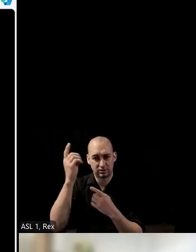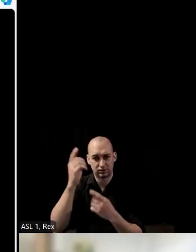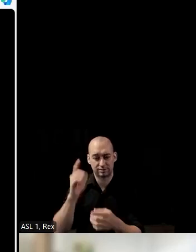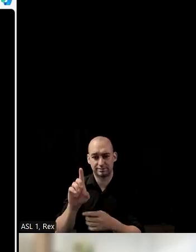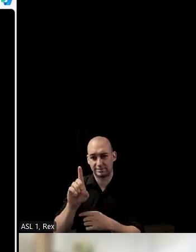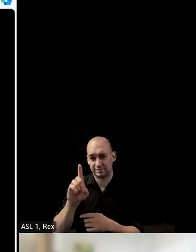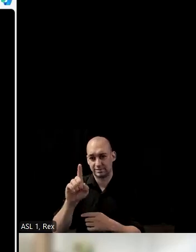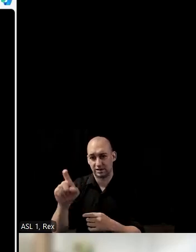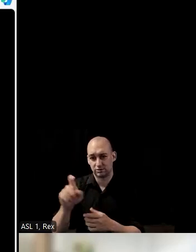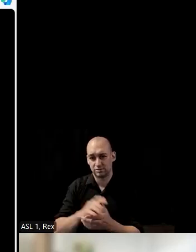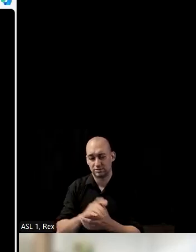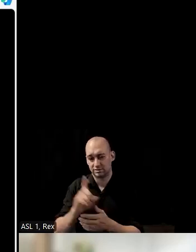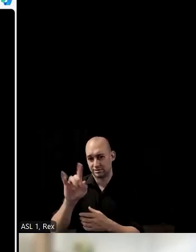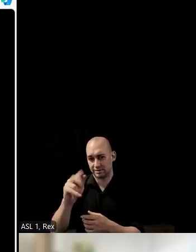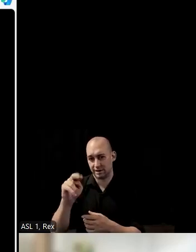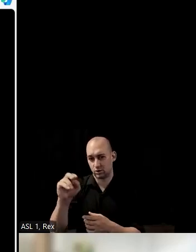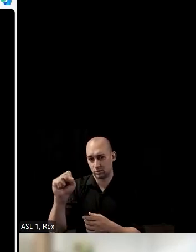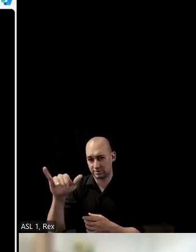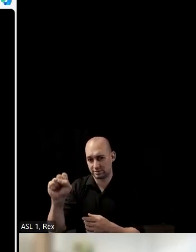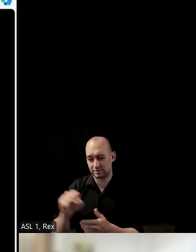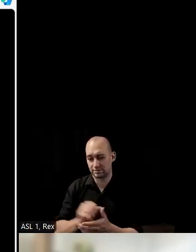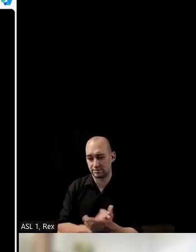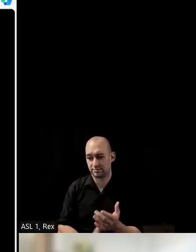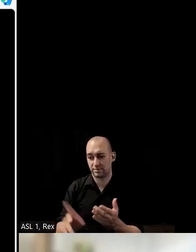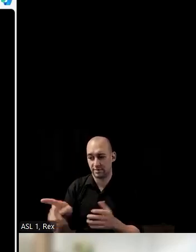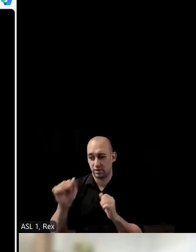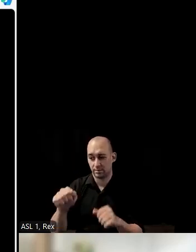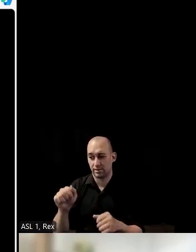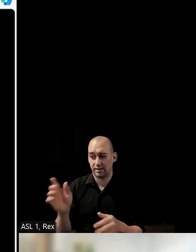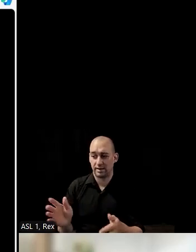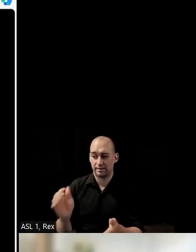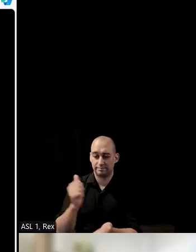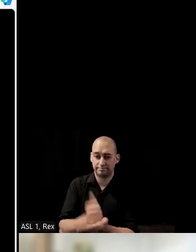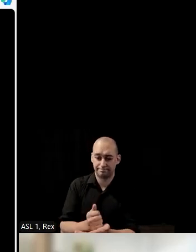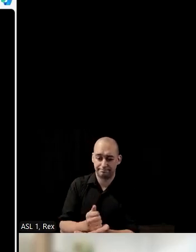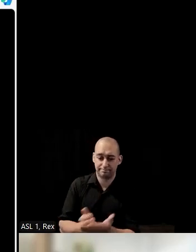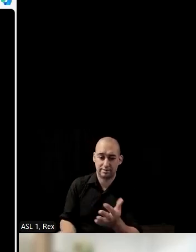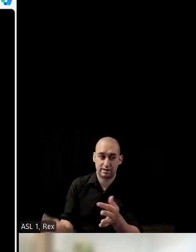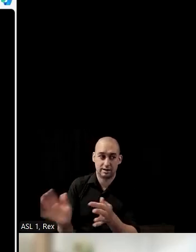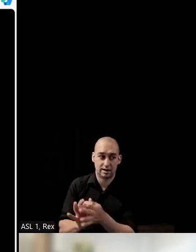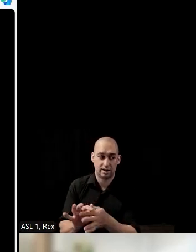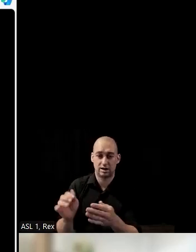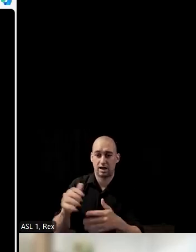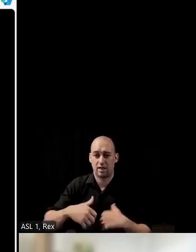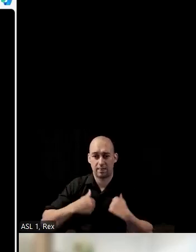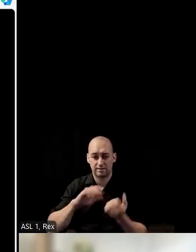community health workers who are able to help get them connected to adult day health center and